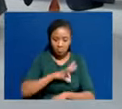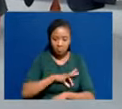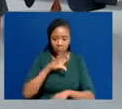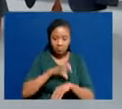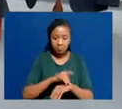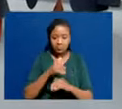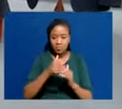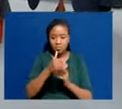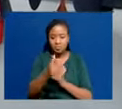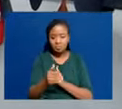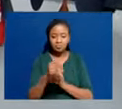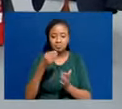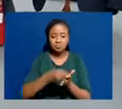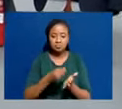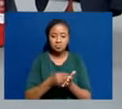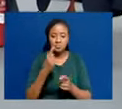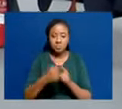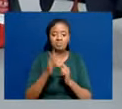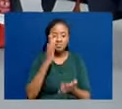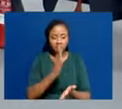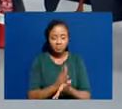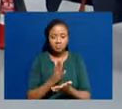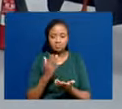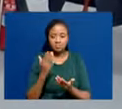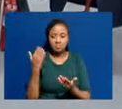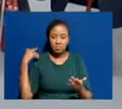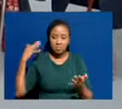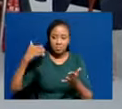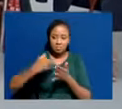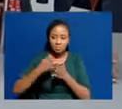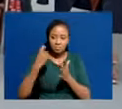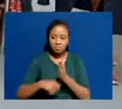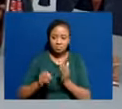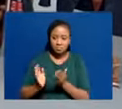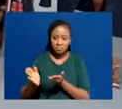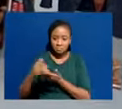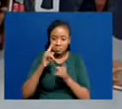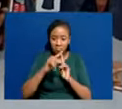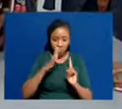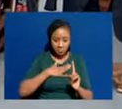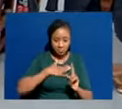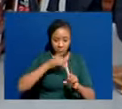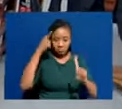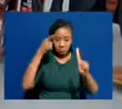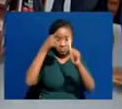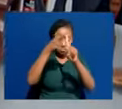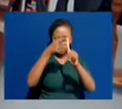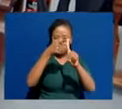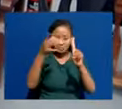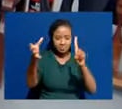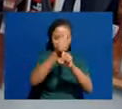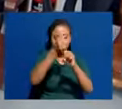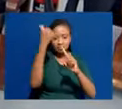with the limitation, yes, I've surpassed the last revenue for the last year, but I'm not yet where I want to be. There are challenges with the